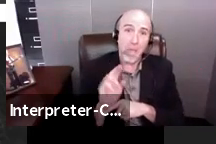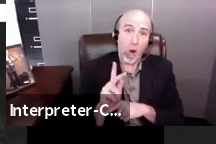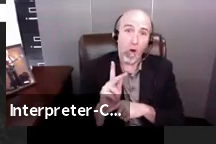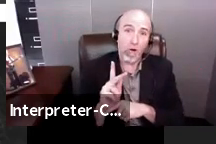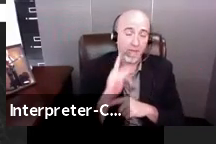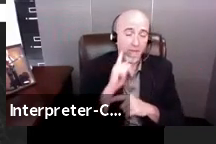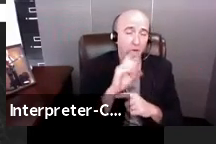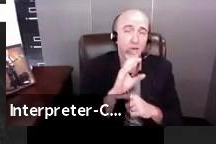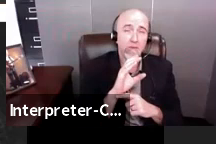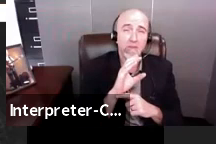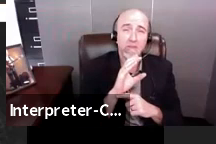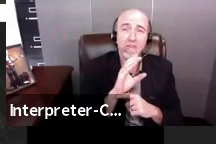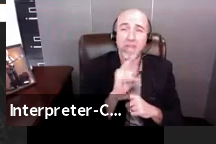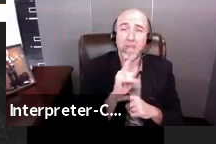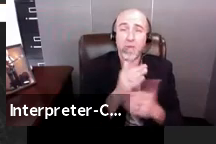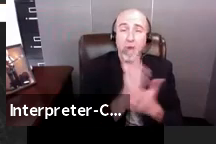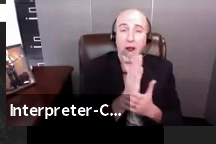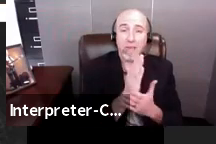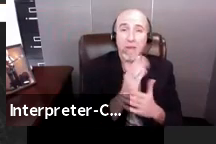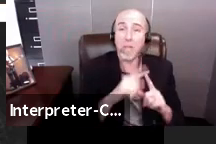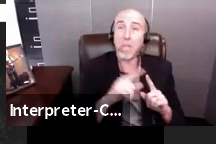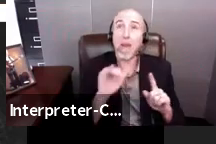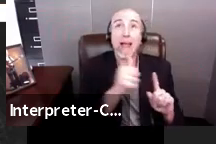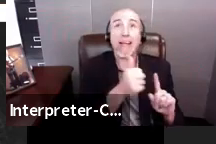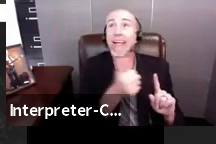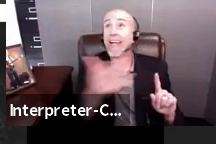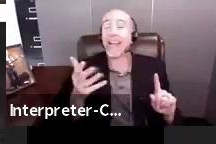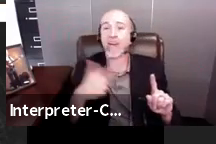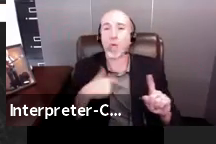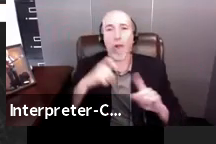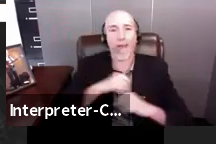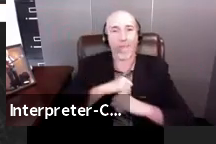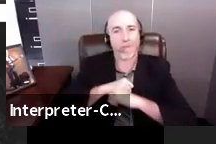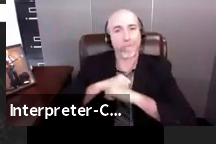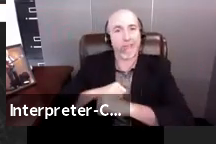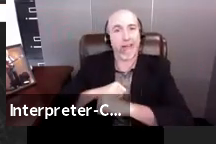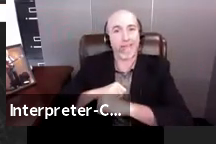any civil rights bill, we must protect it. And the last thing,